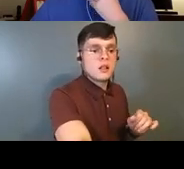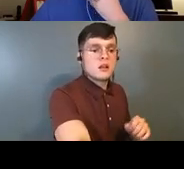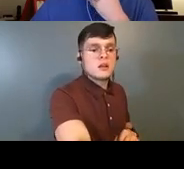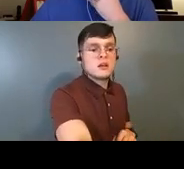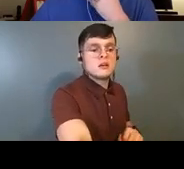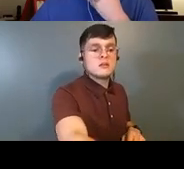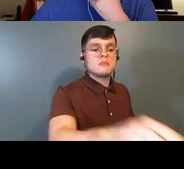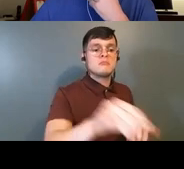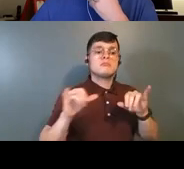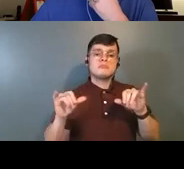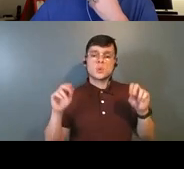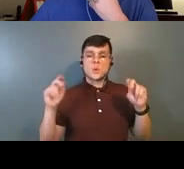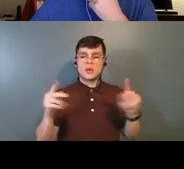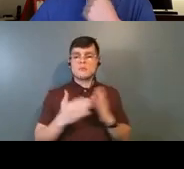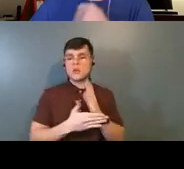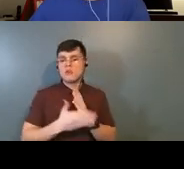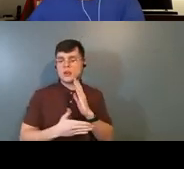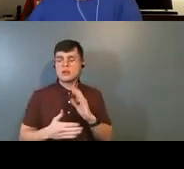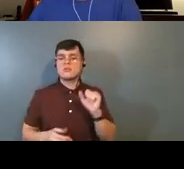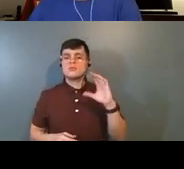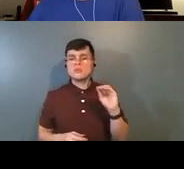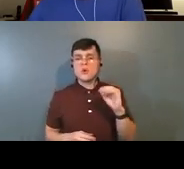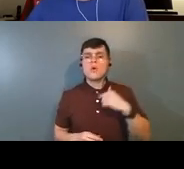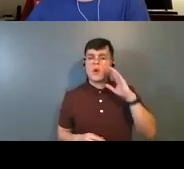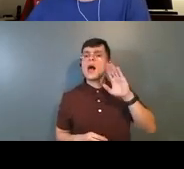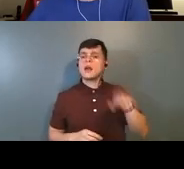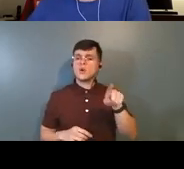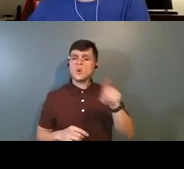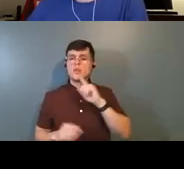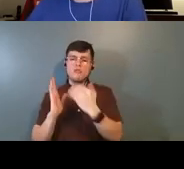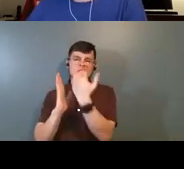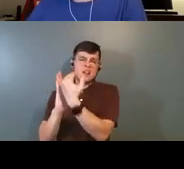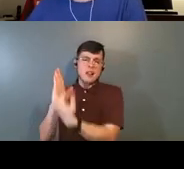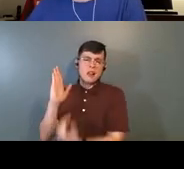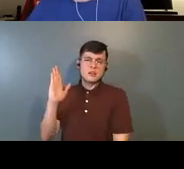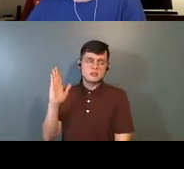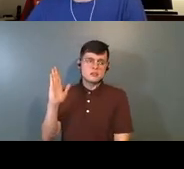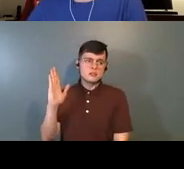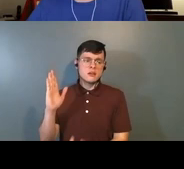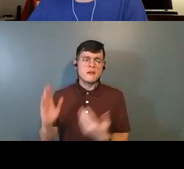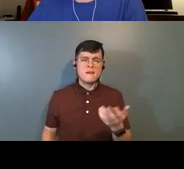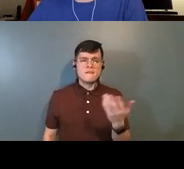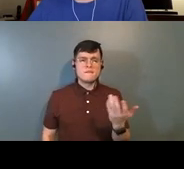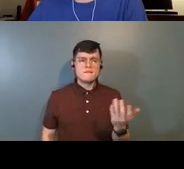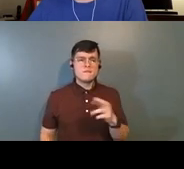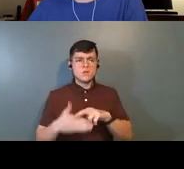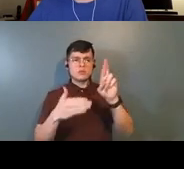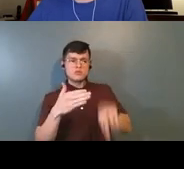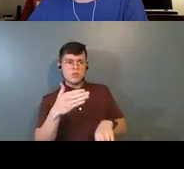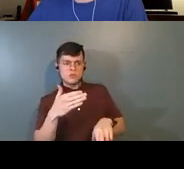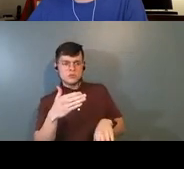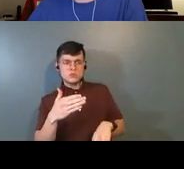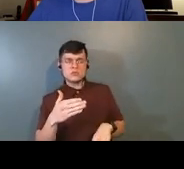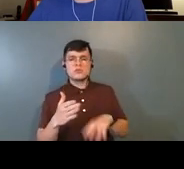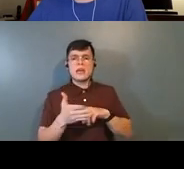Okay. All right. So then I knew that there was a list of results, and then there were